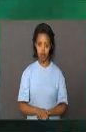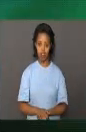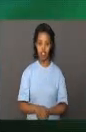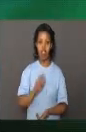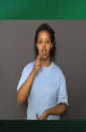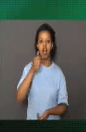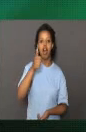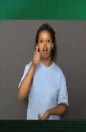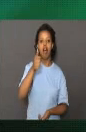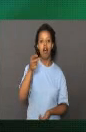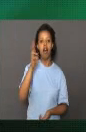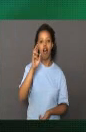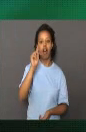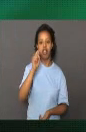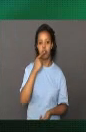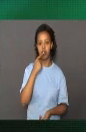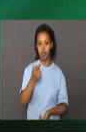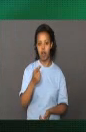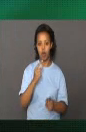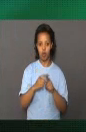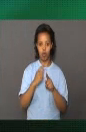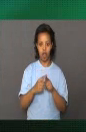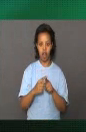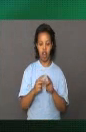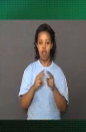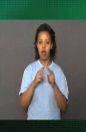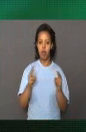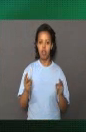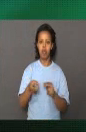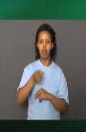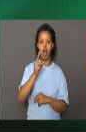HAART stands for the Highly Active